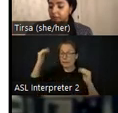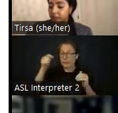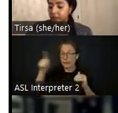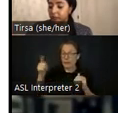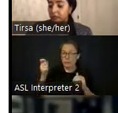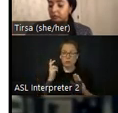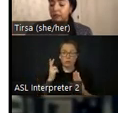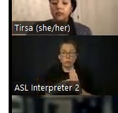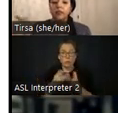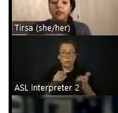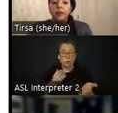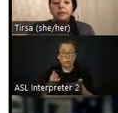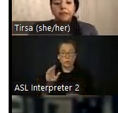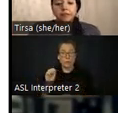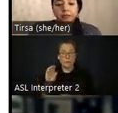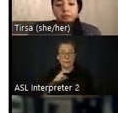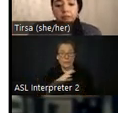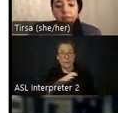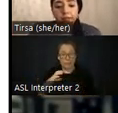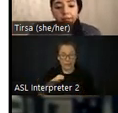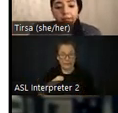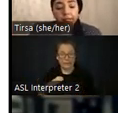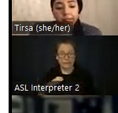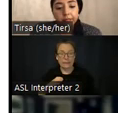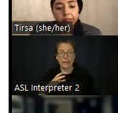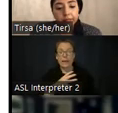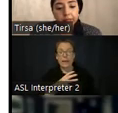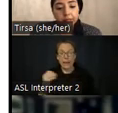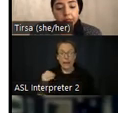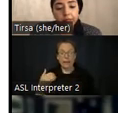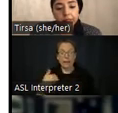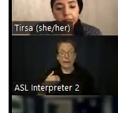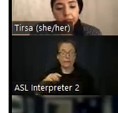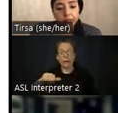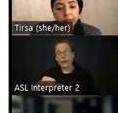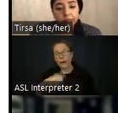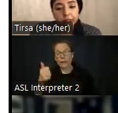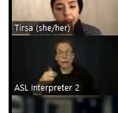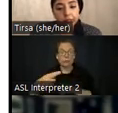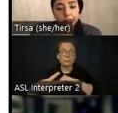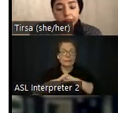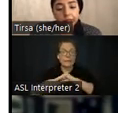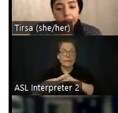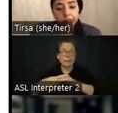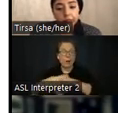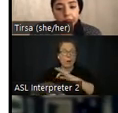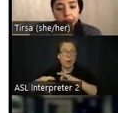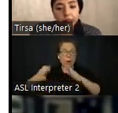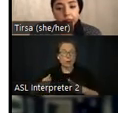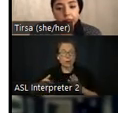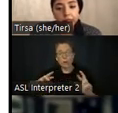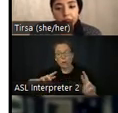on subcommittees. And then they also had reserve alternates who are essentially there to be trained up and just